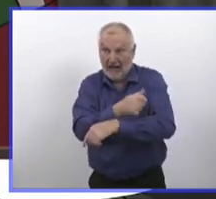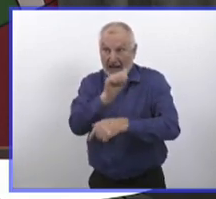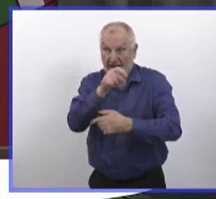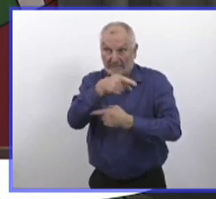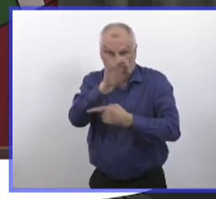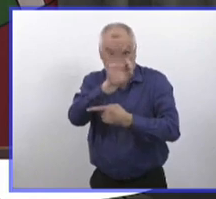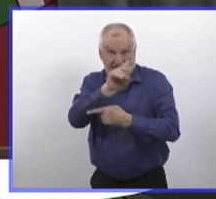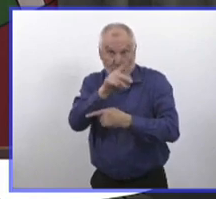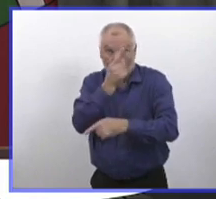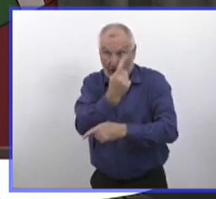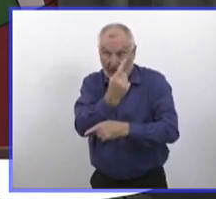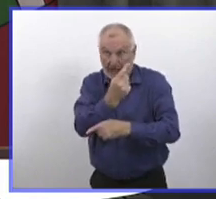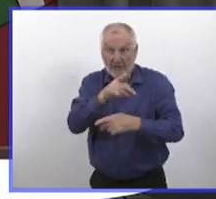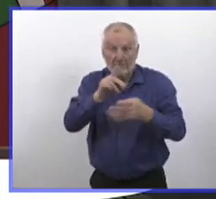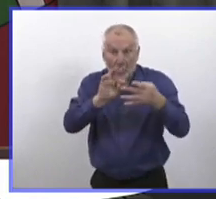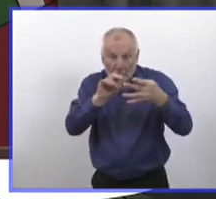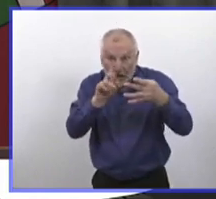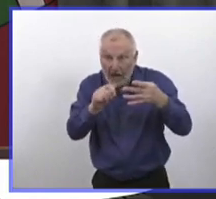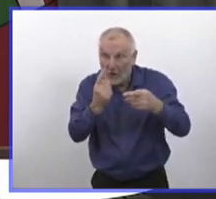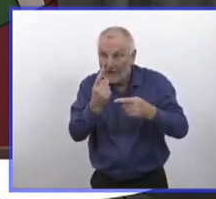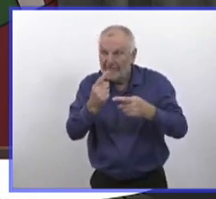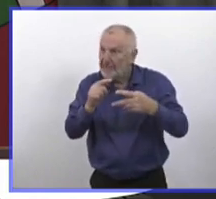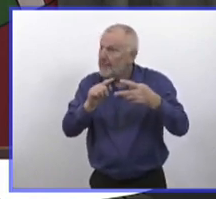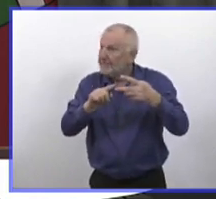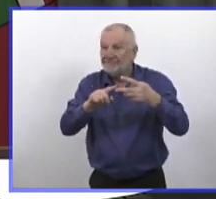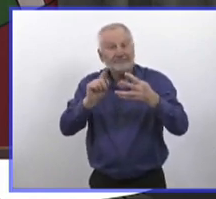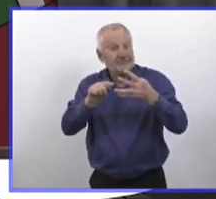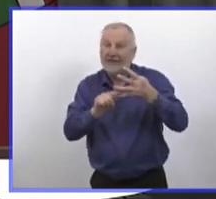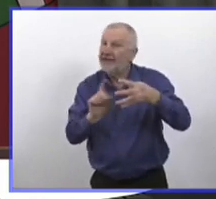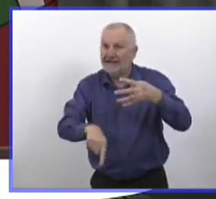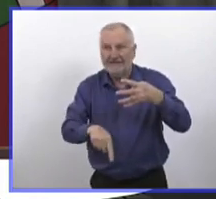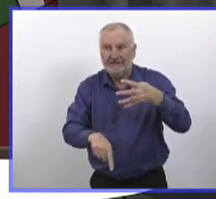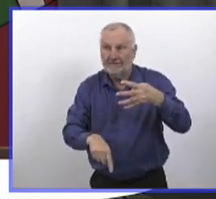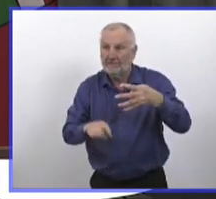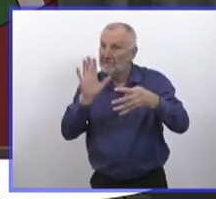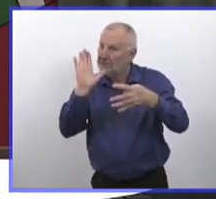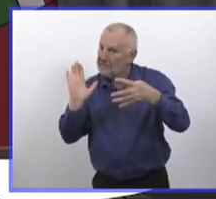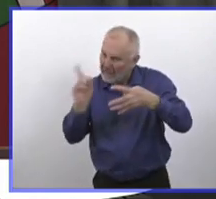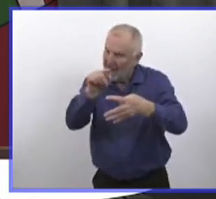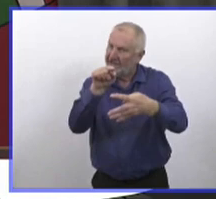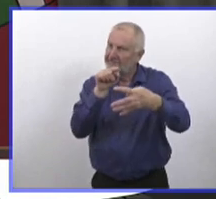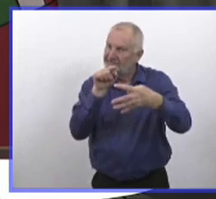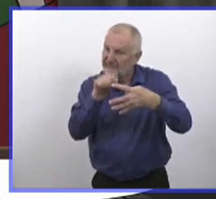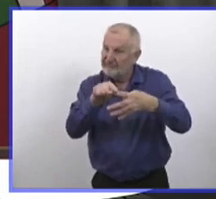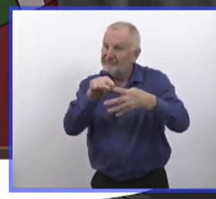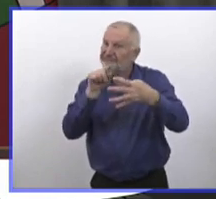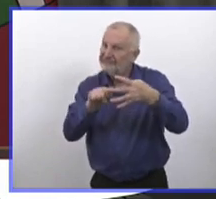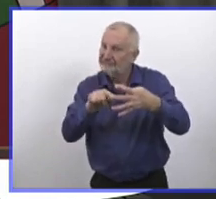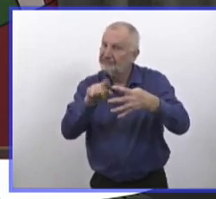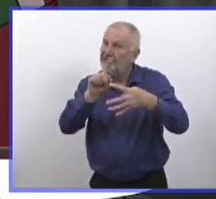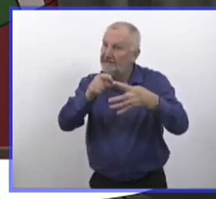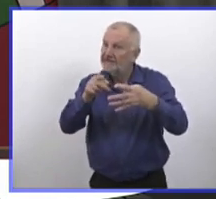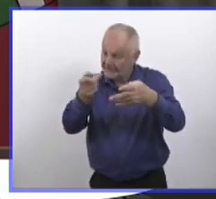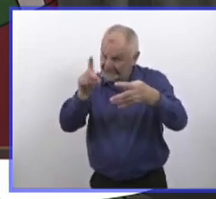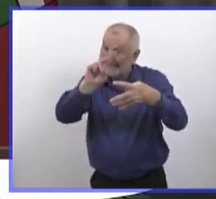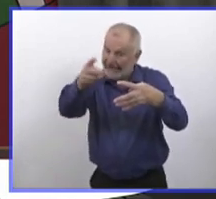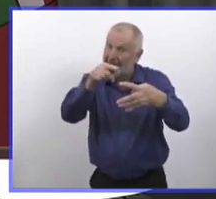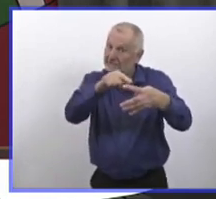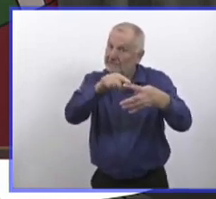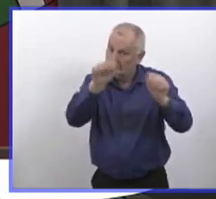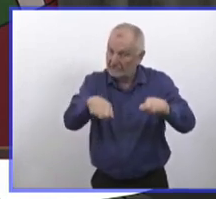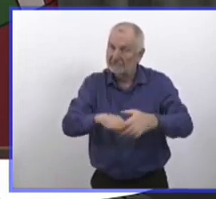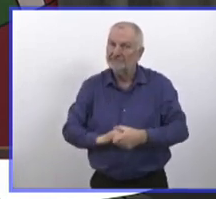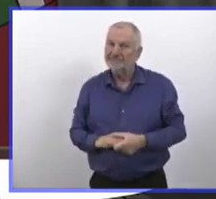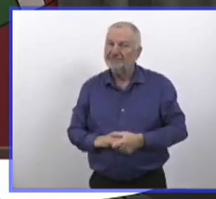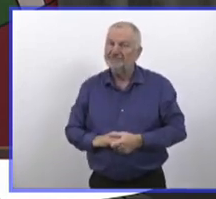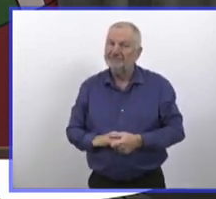is to go and receive AstraZeneca instead of Pfizer or Moderna if they find it more convenient to go to their